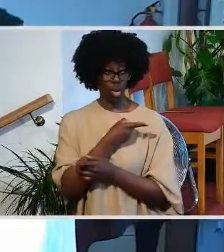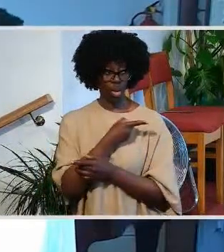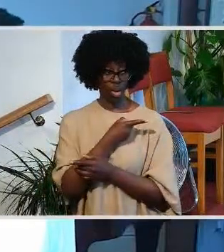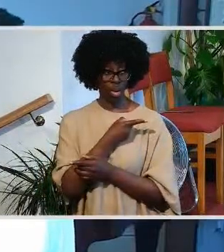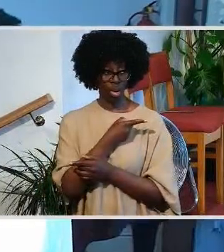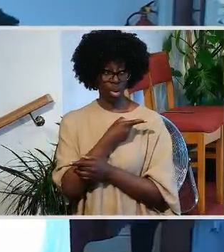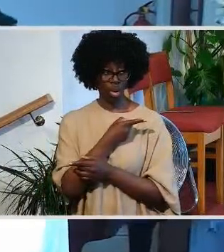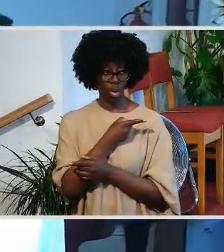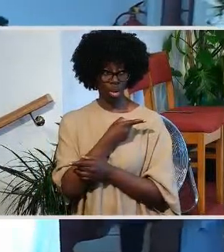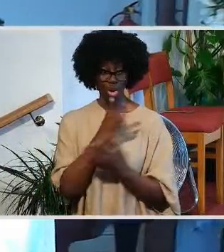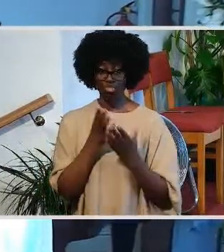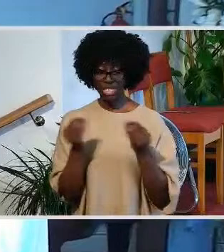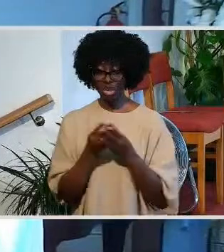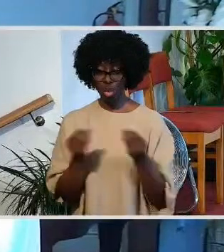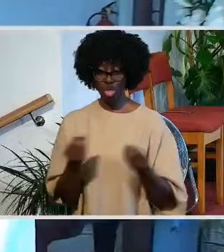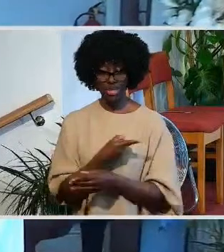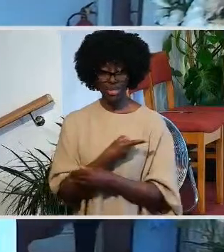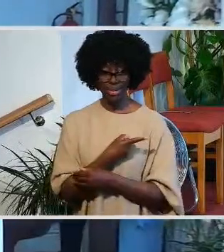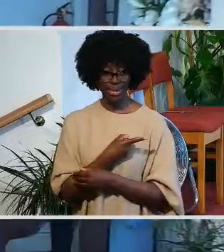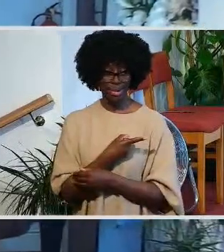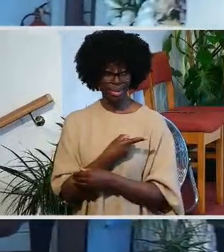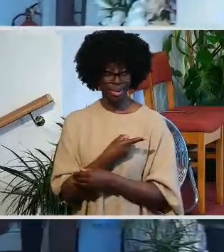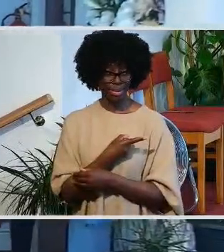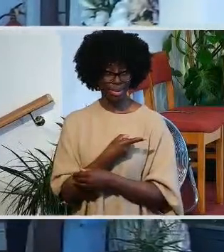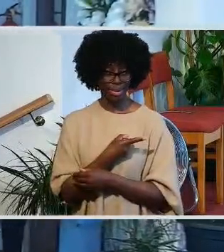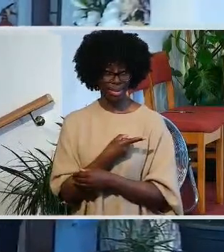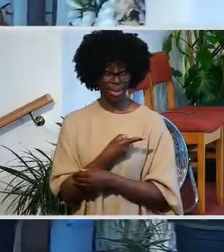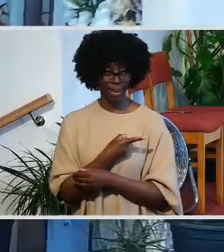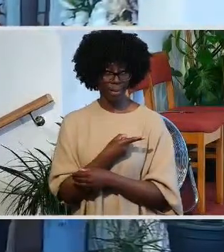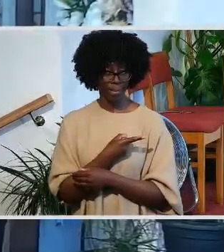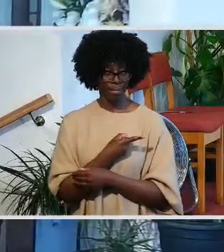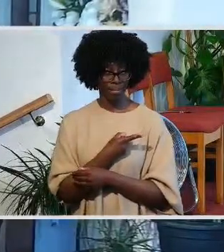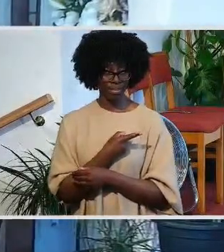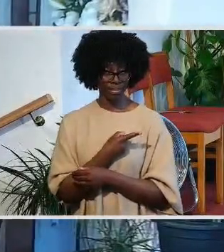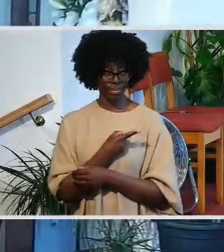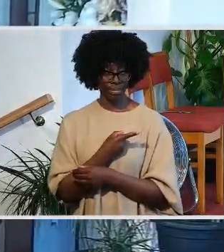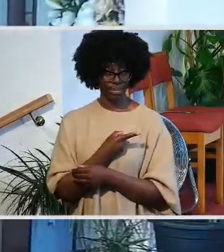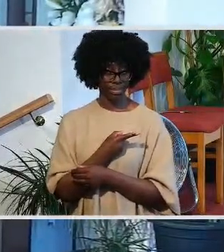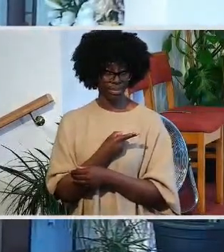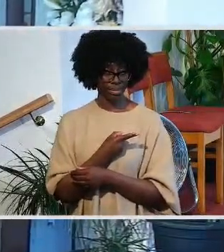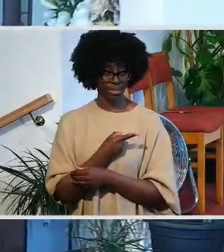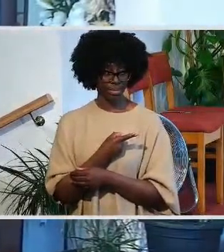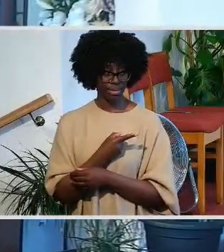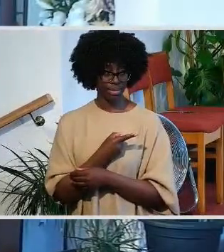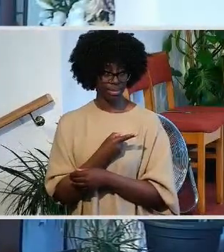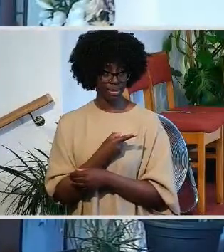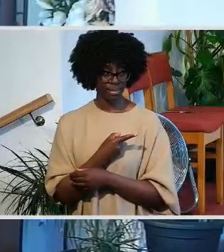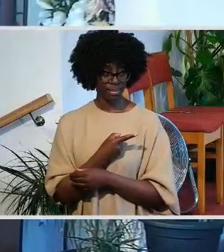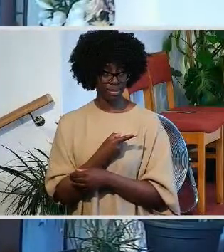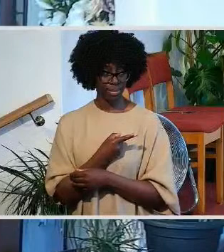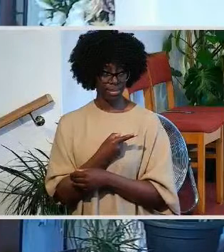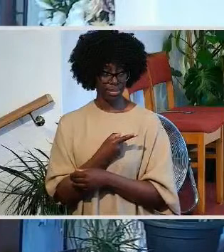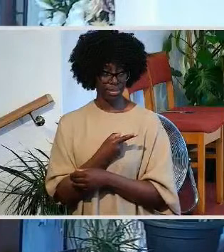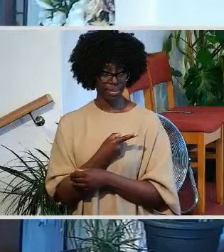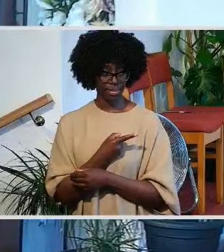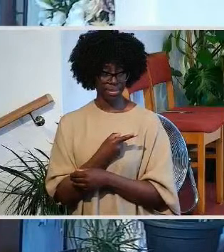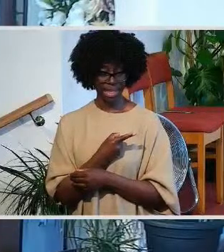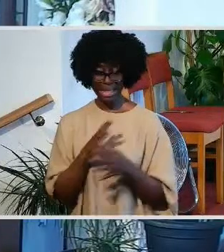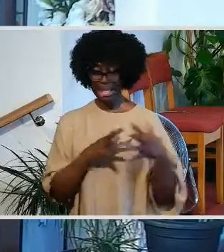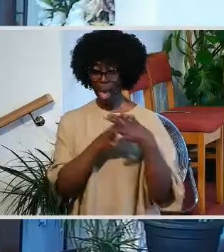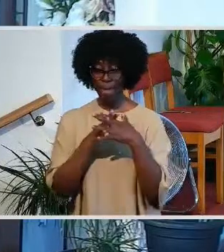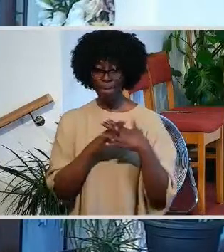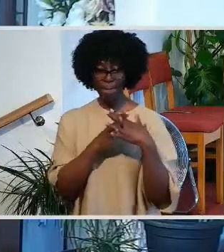a resource that you can use. This book is, I was going to put a picture of it on my slides, but it's a book by Wes Youngberg. He's an